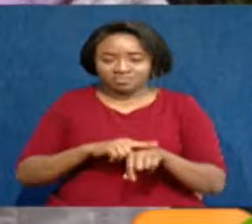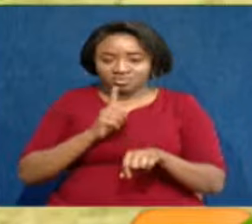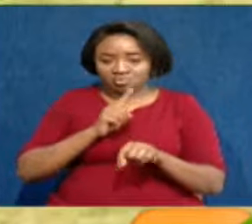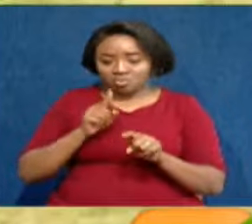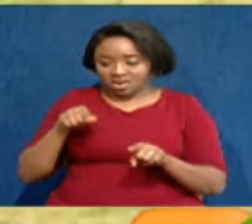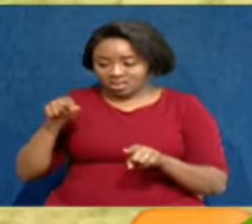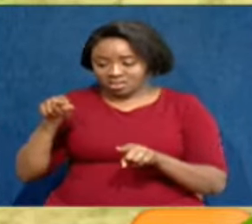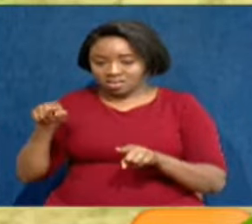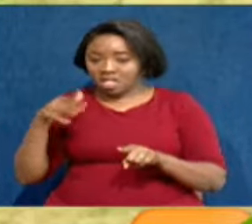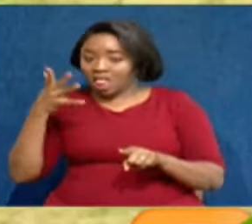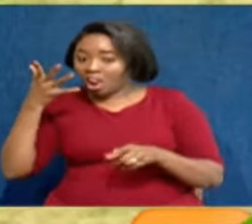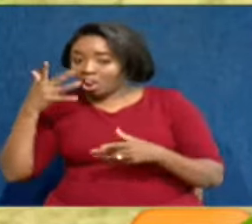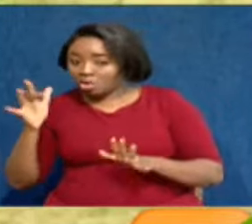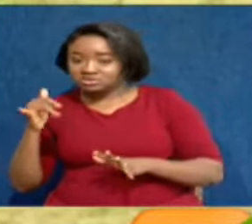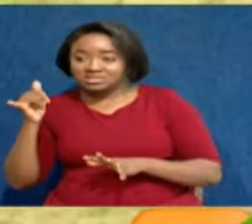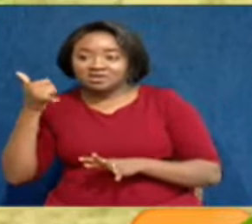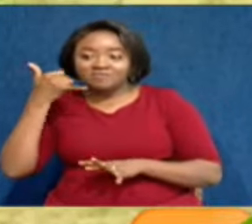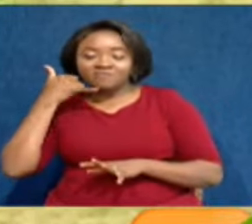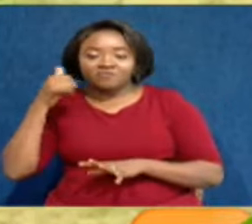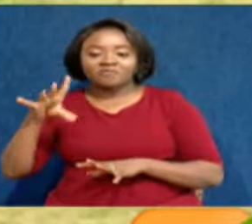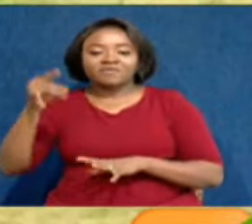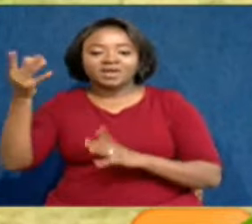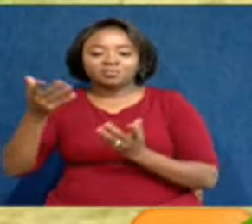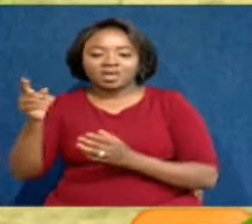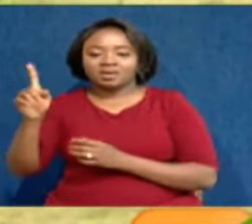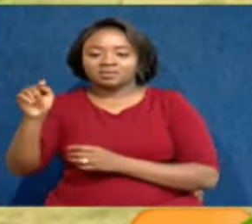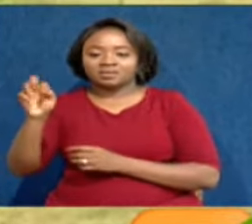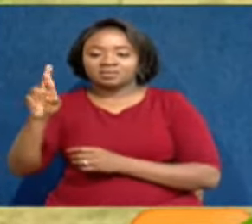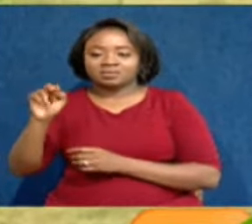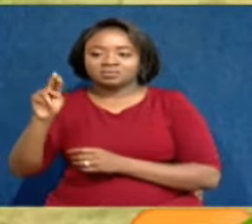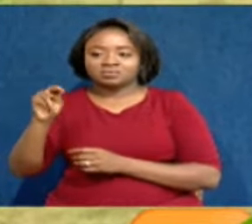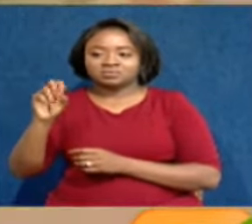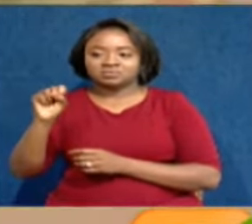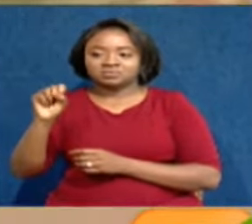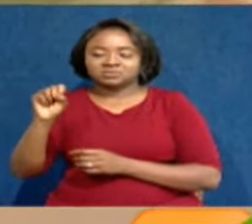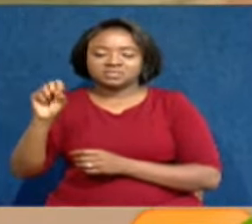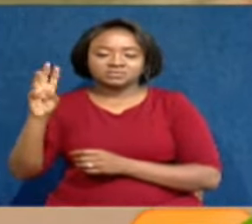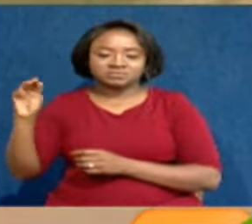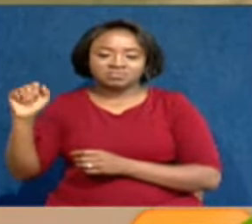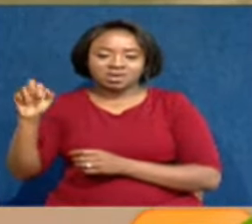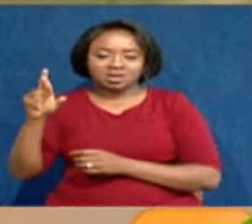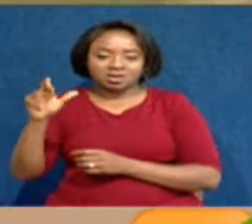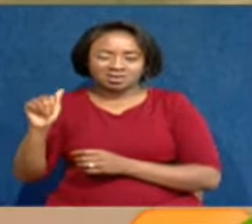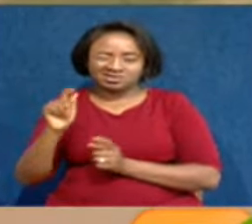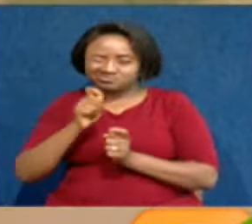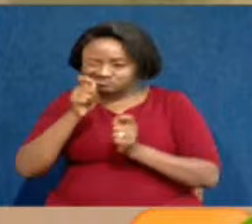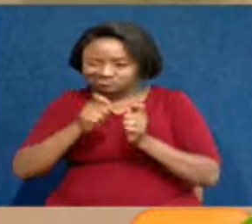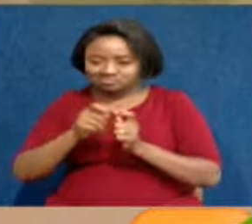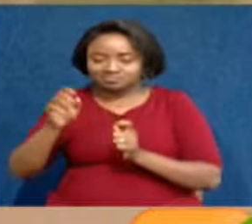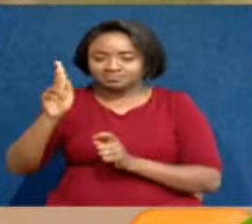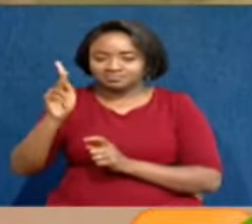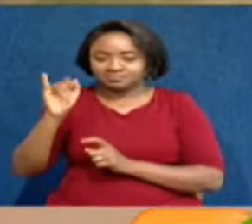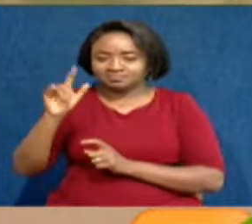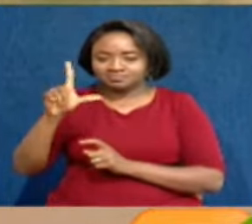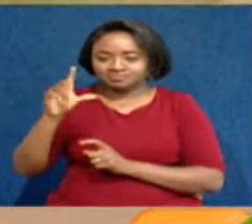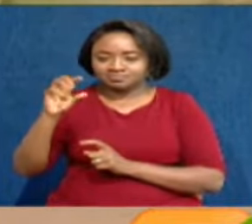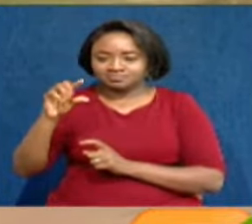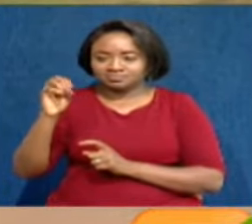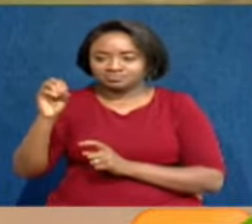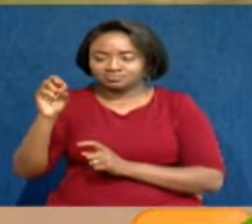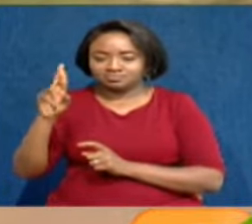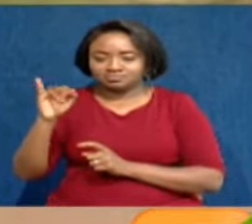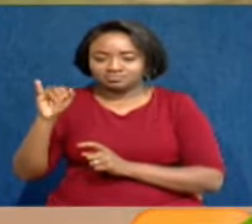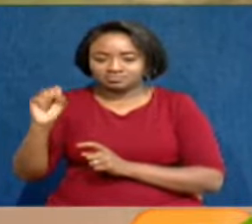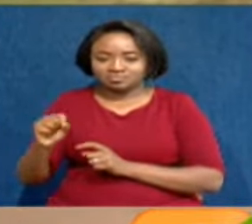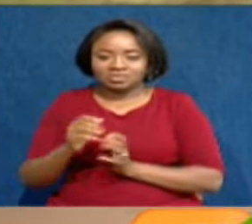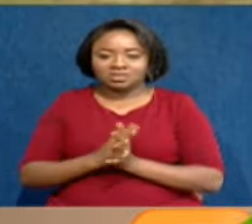her phone signal allegedly was located in Transmara, in Kilgoris. DCI sleuth search for the missing